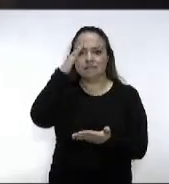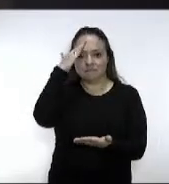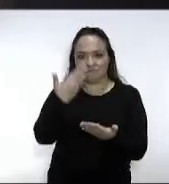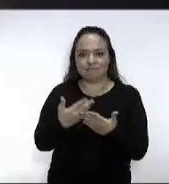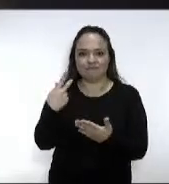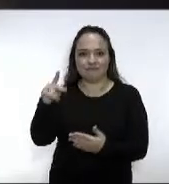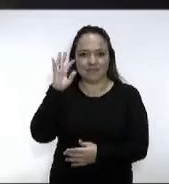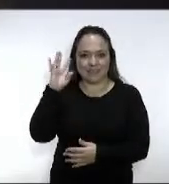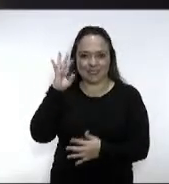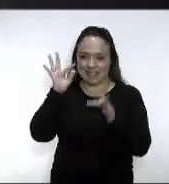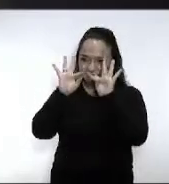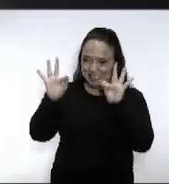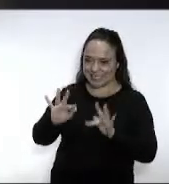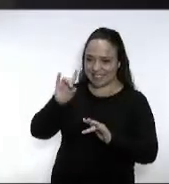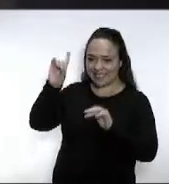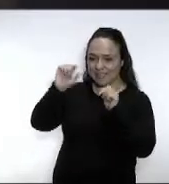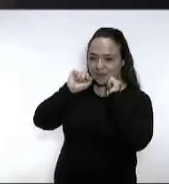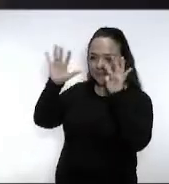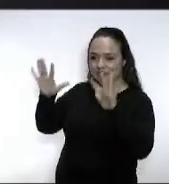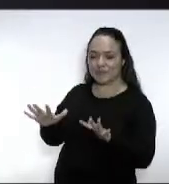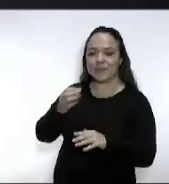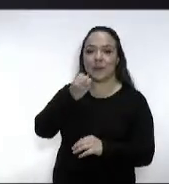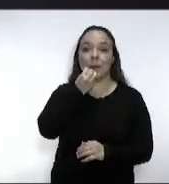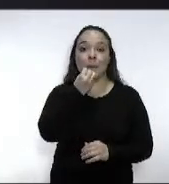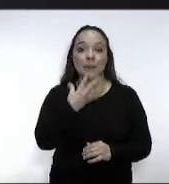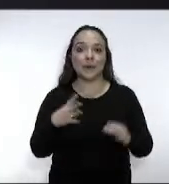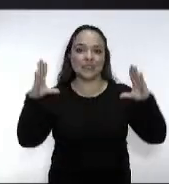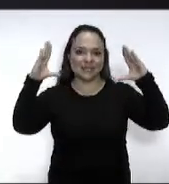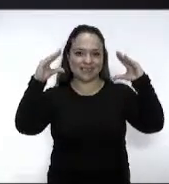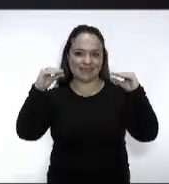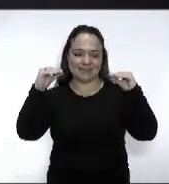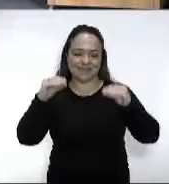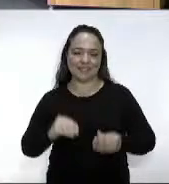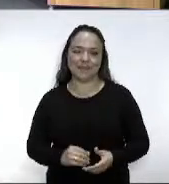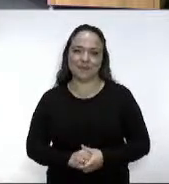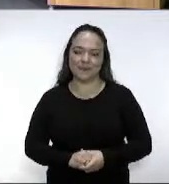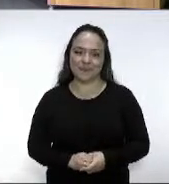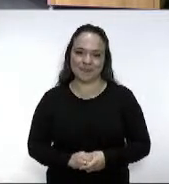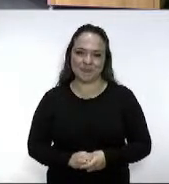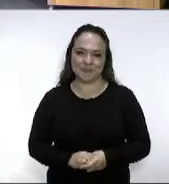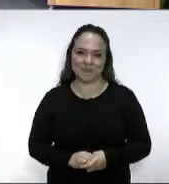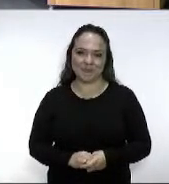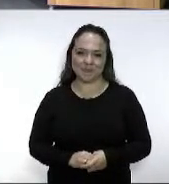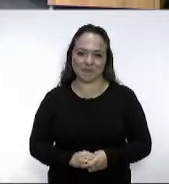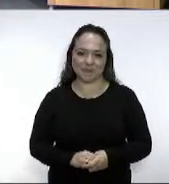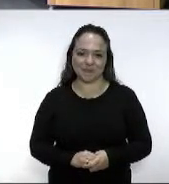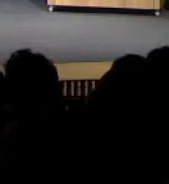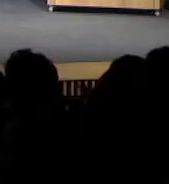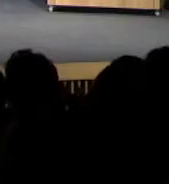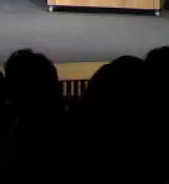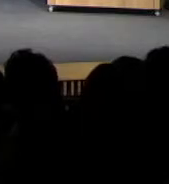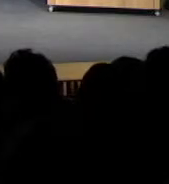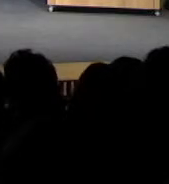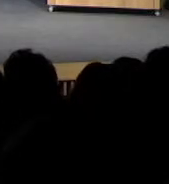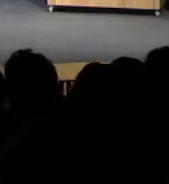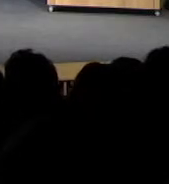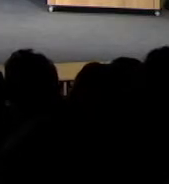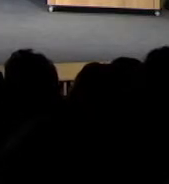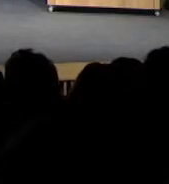very happy and may God bless you. May all of you have an excellent evening.